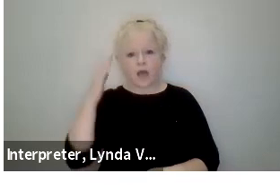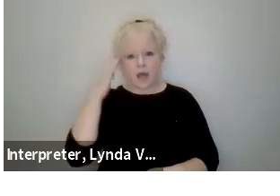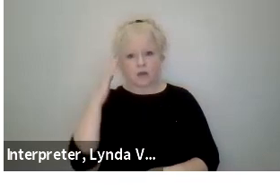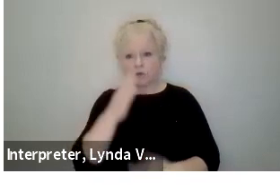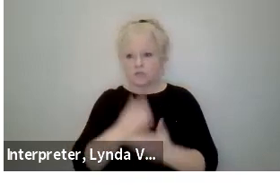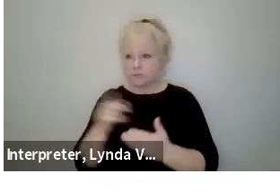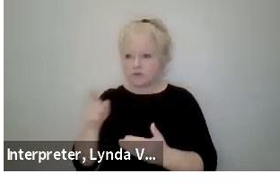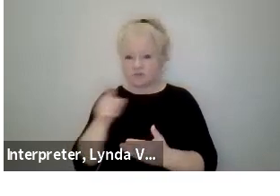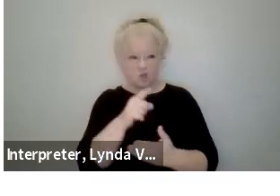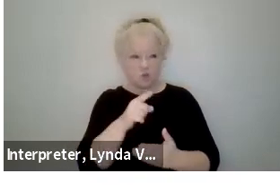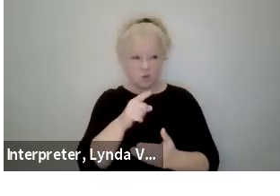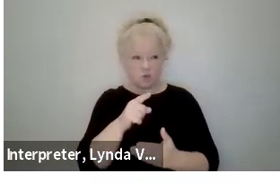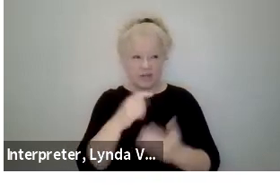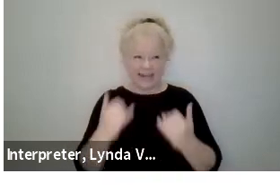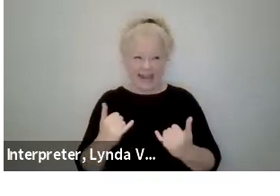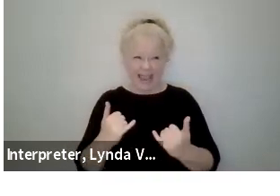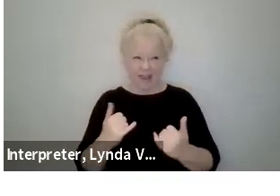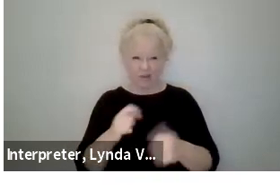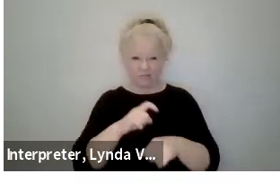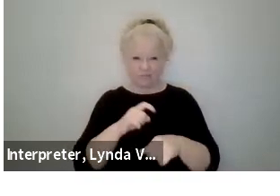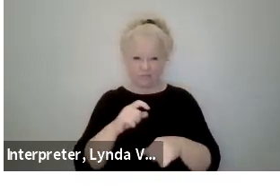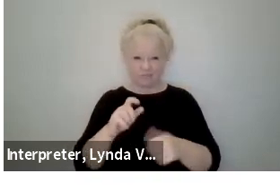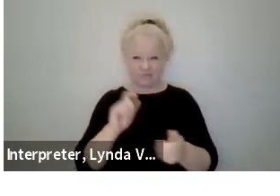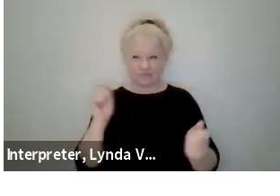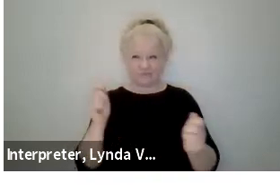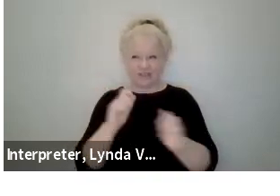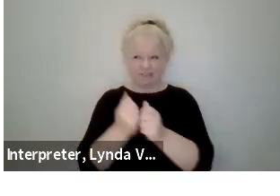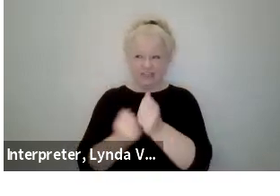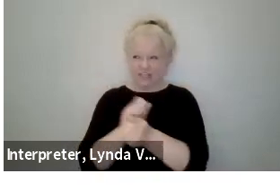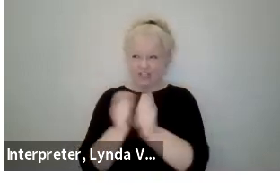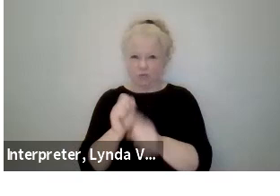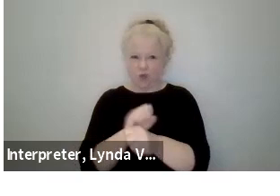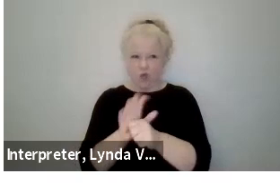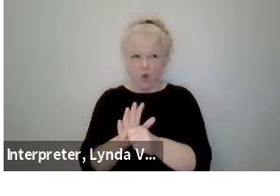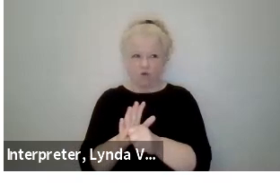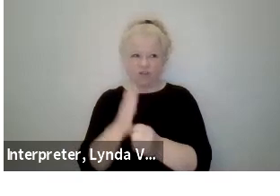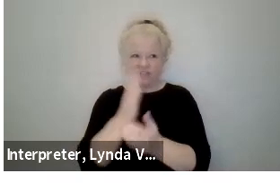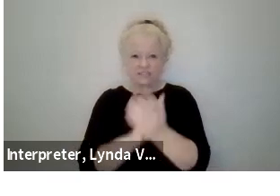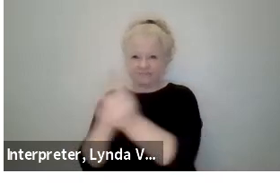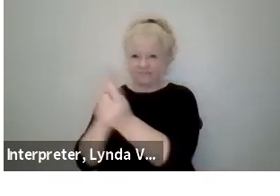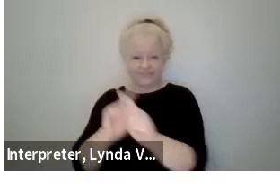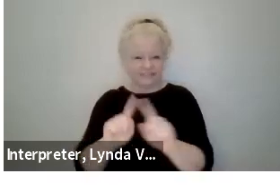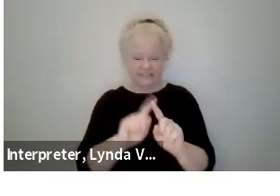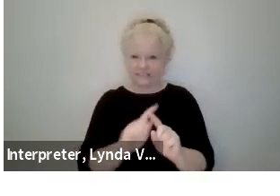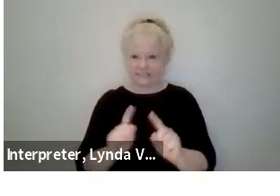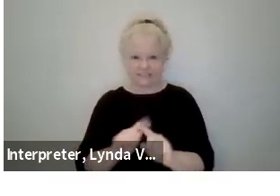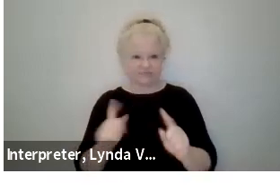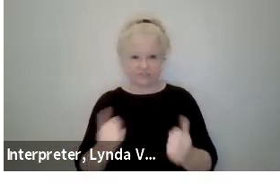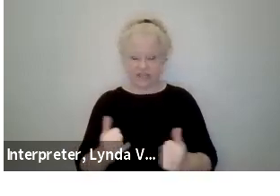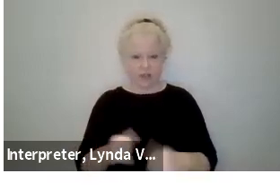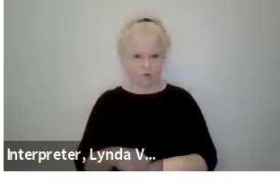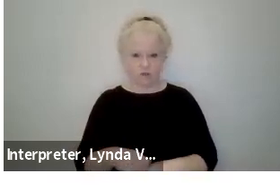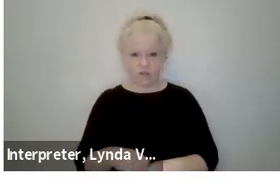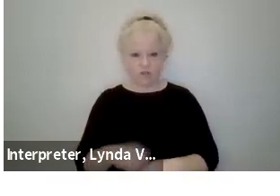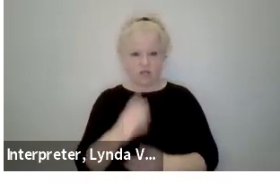adjusting in these times where we are addressing the pandemic has been really important. And some of the ones that might not be, are